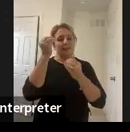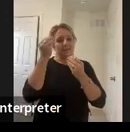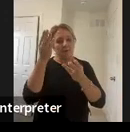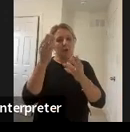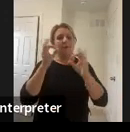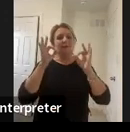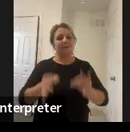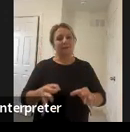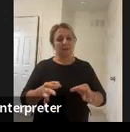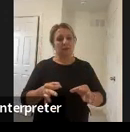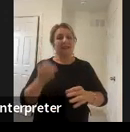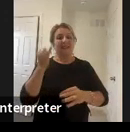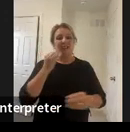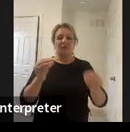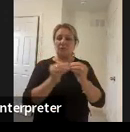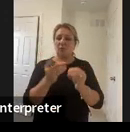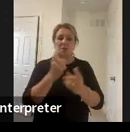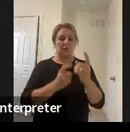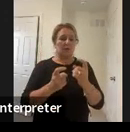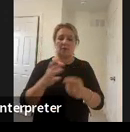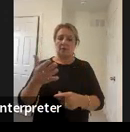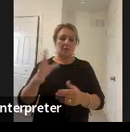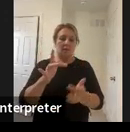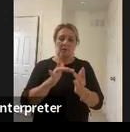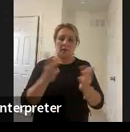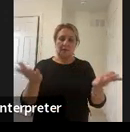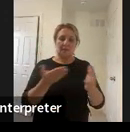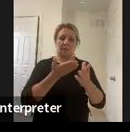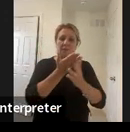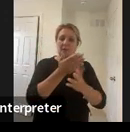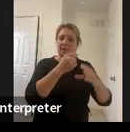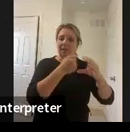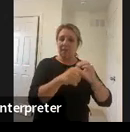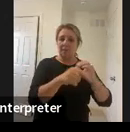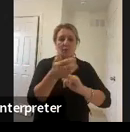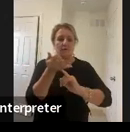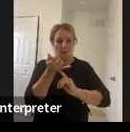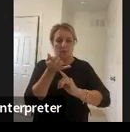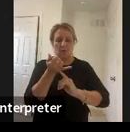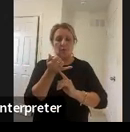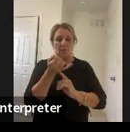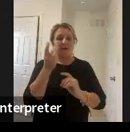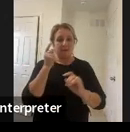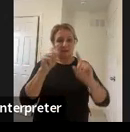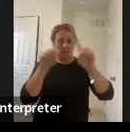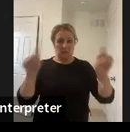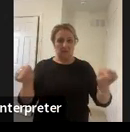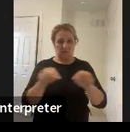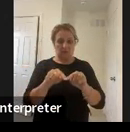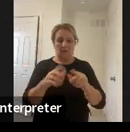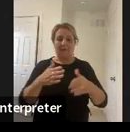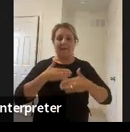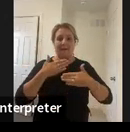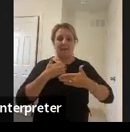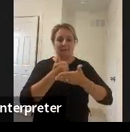lingering questions, please feel free to contact the health department either via email or phone, as you see on the screen now, and we will be happy to